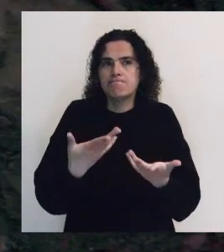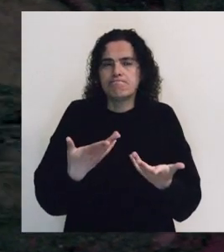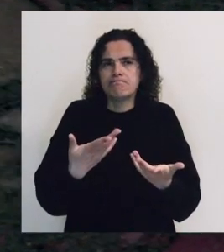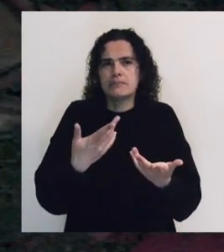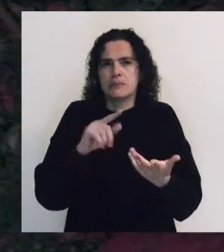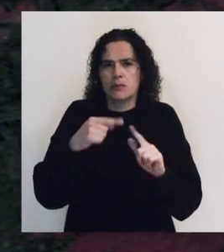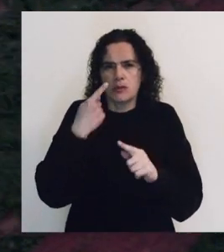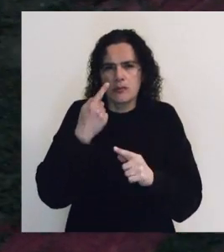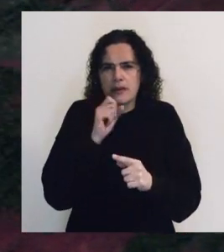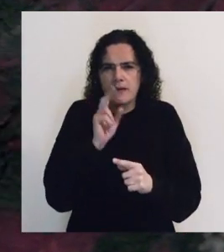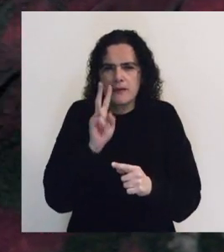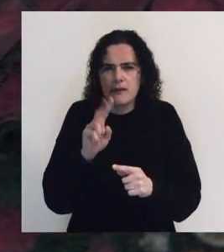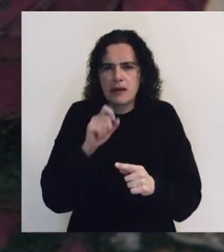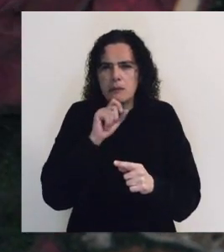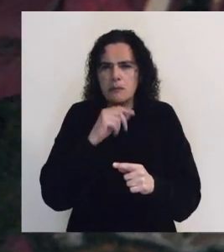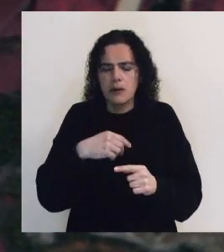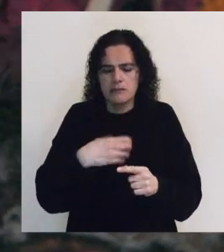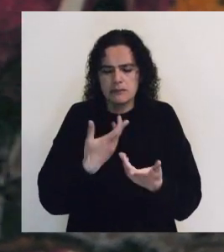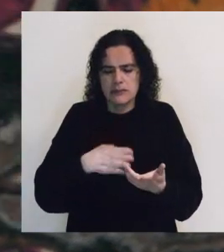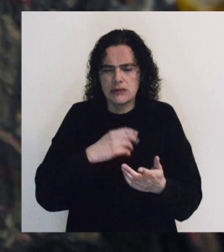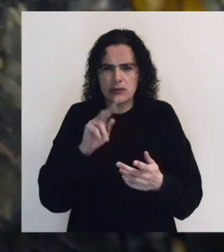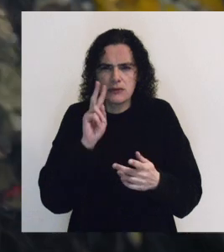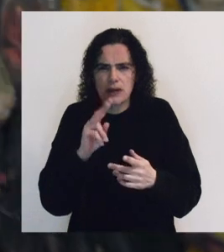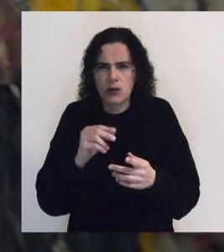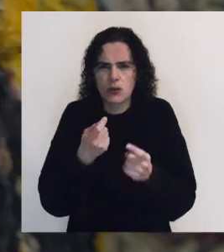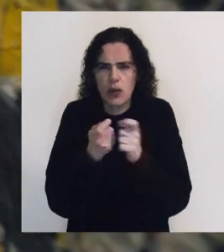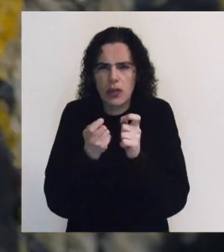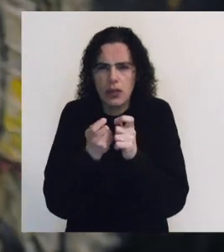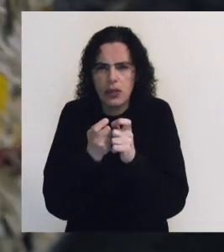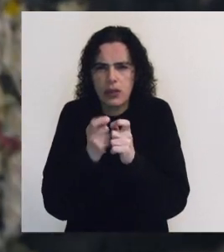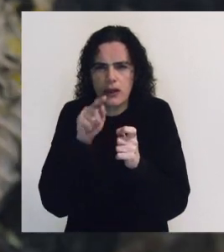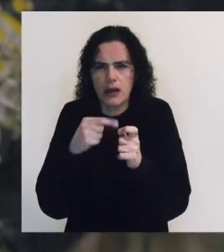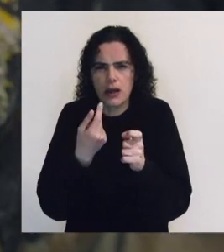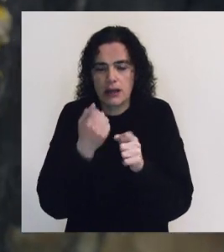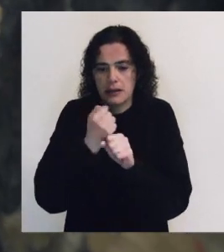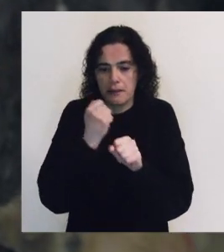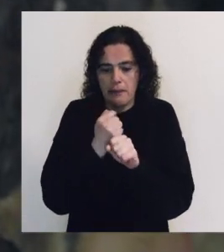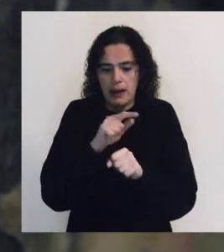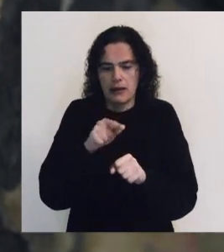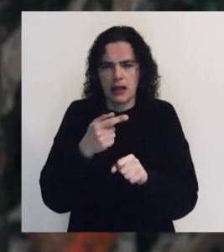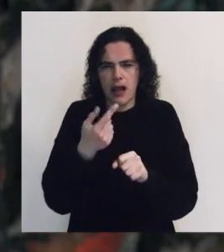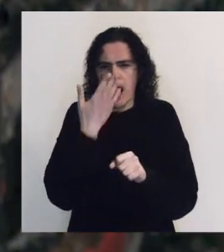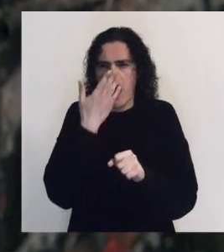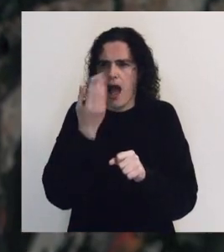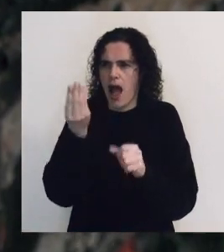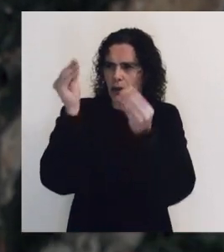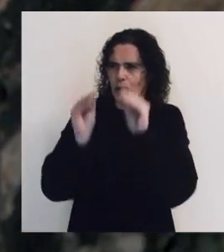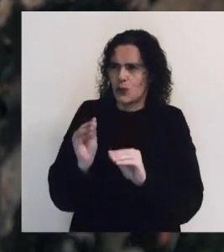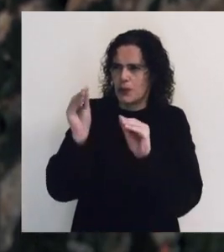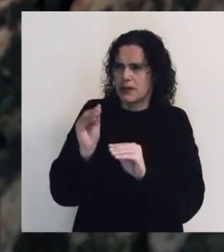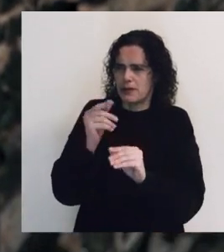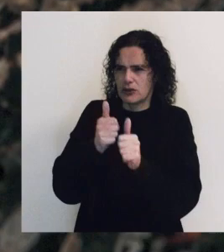it's sanded. You can see, when you again come closer to the work, that what looked actually quite decorative